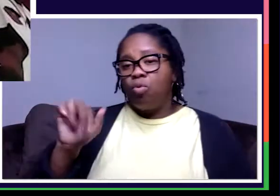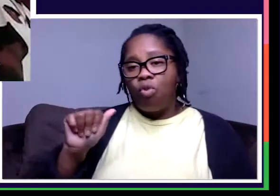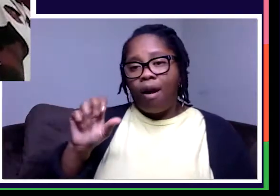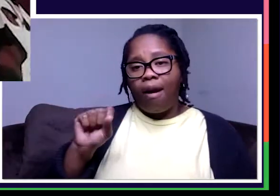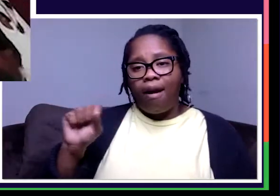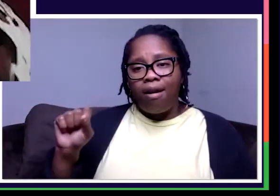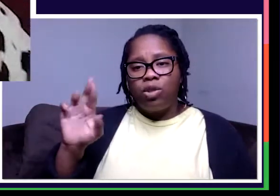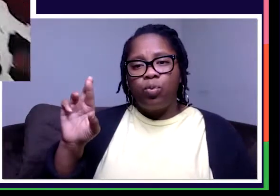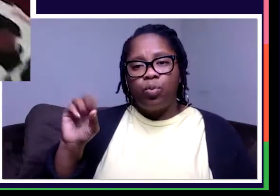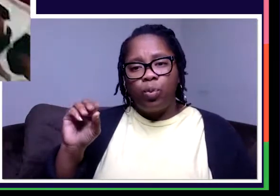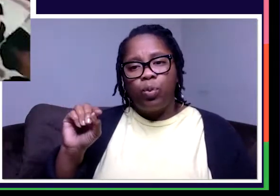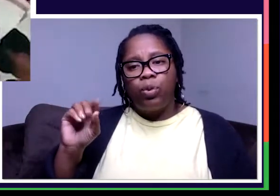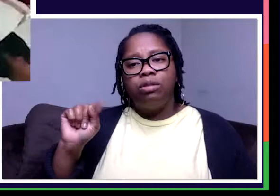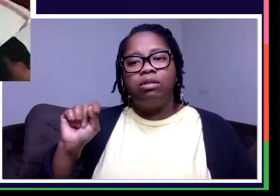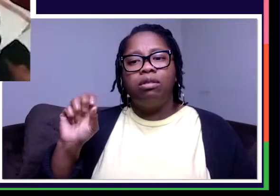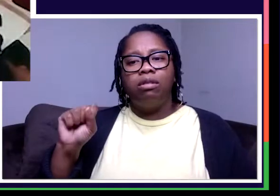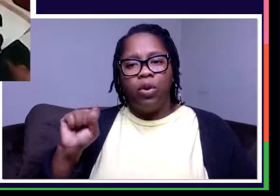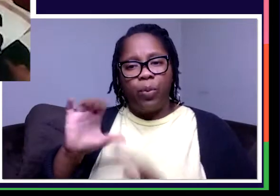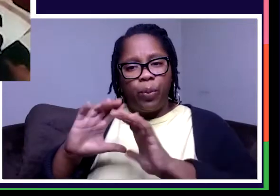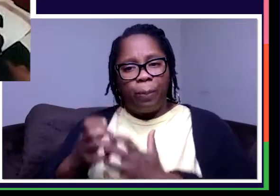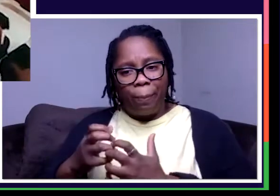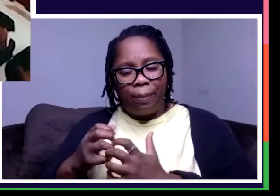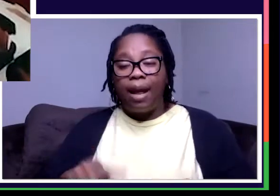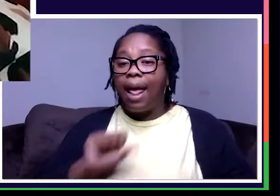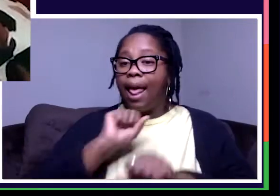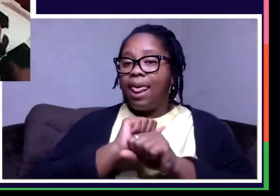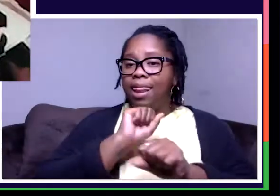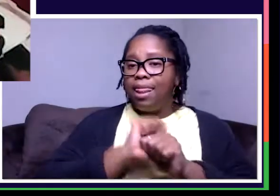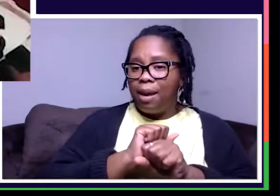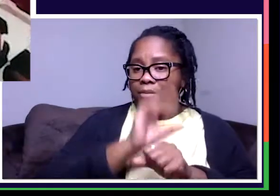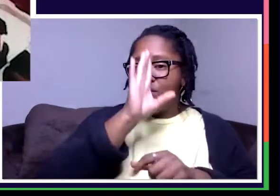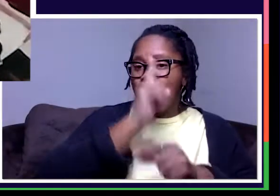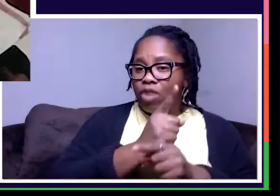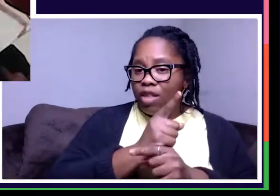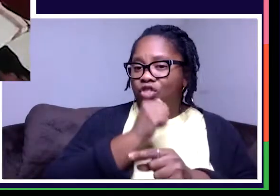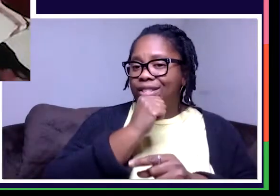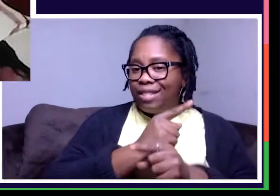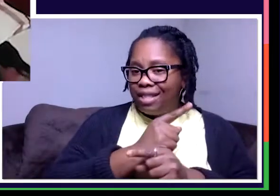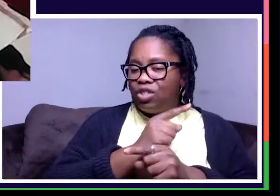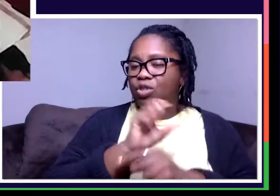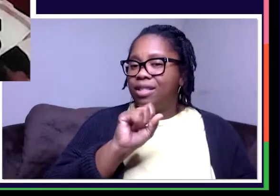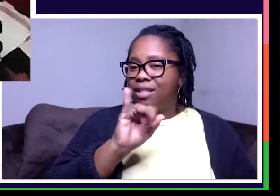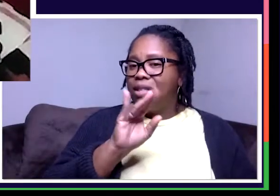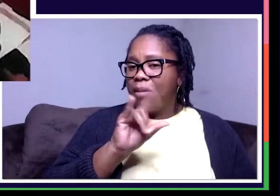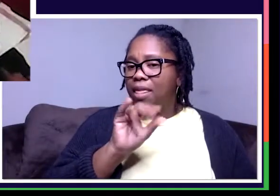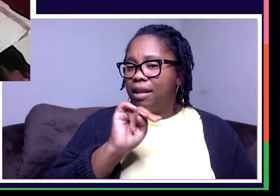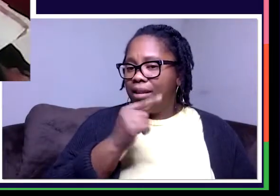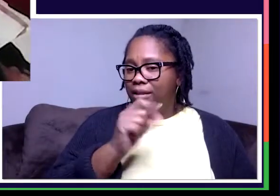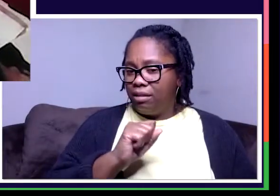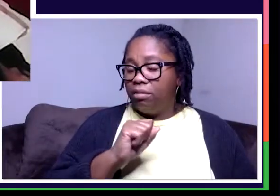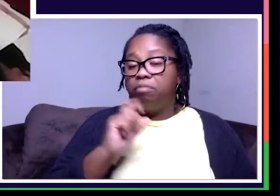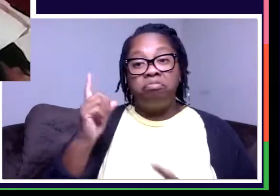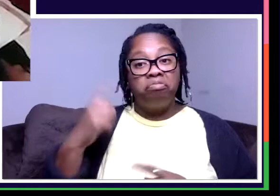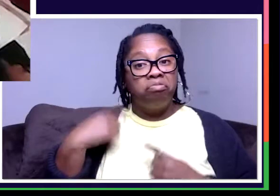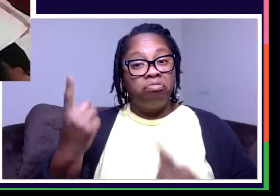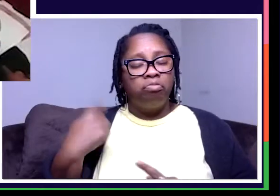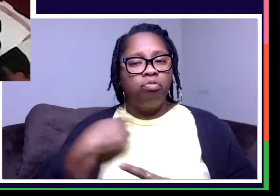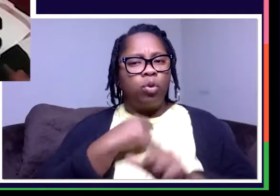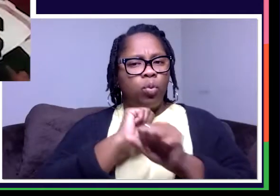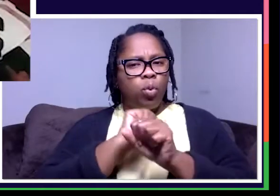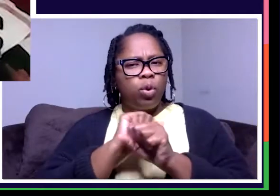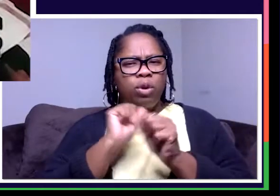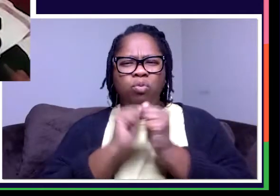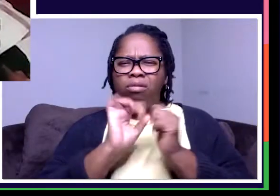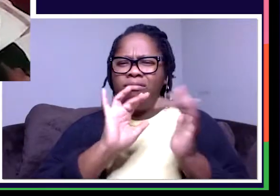community organizations, grassroots groups, and labor brothers, sisters, and siblings. For a